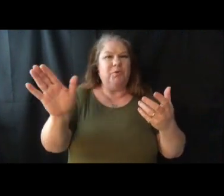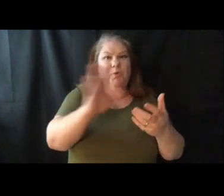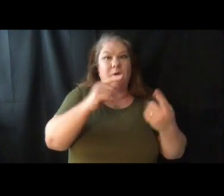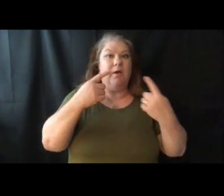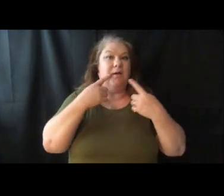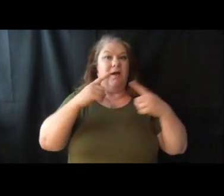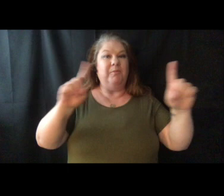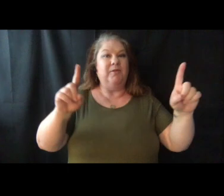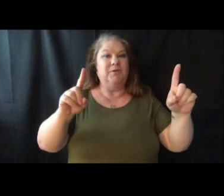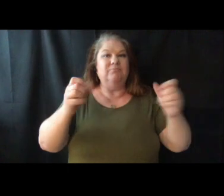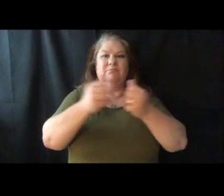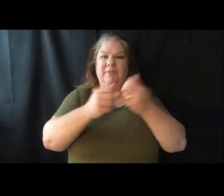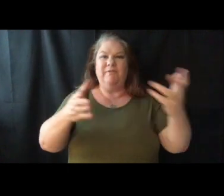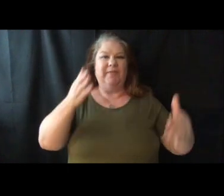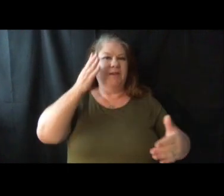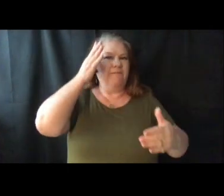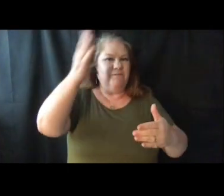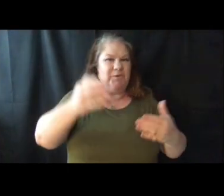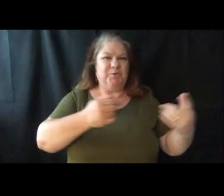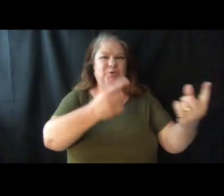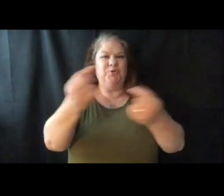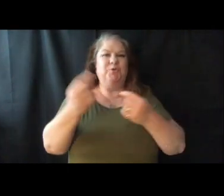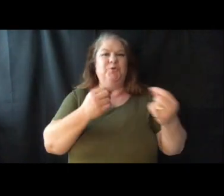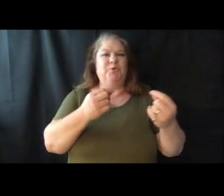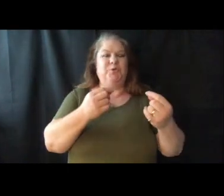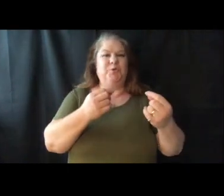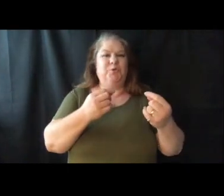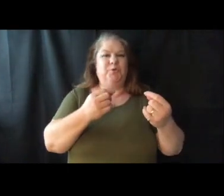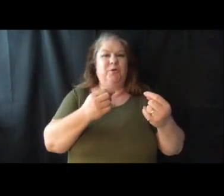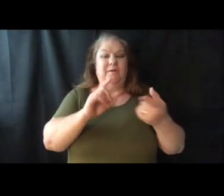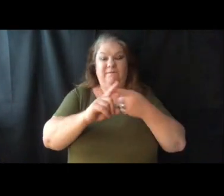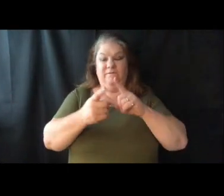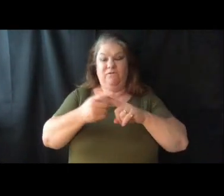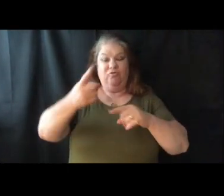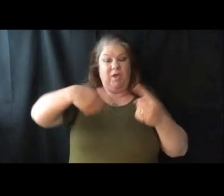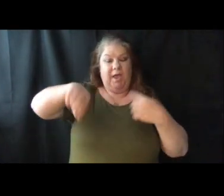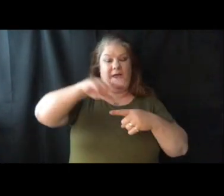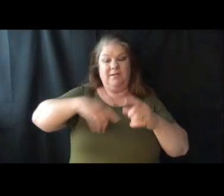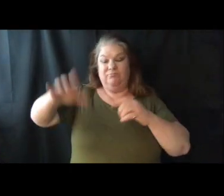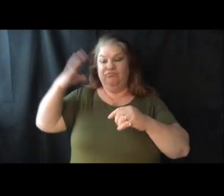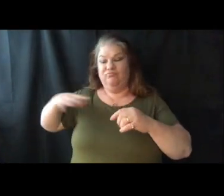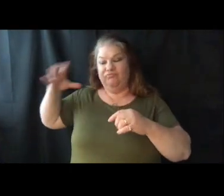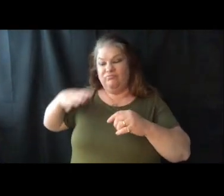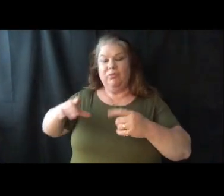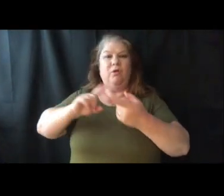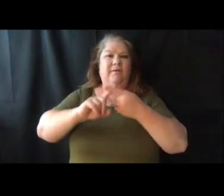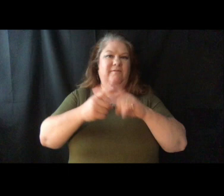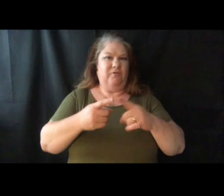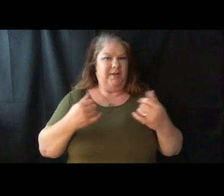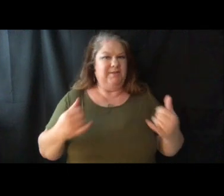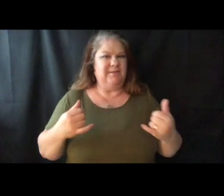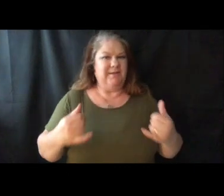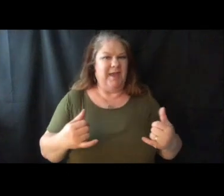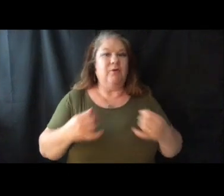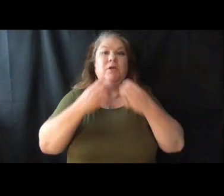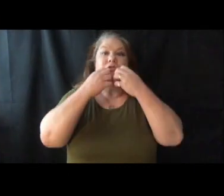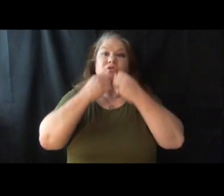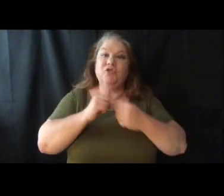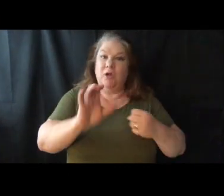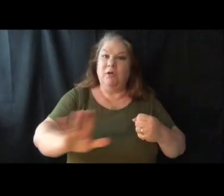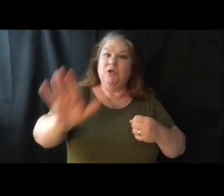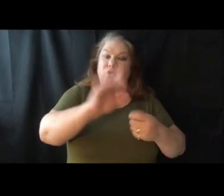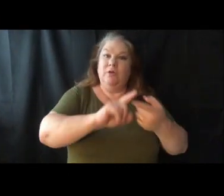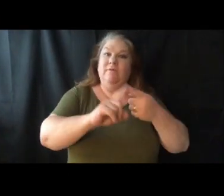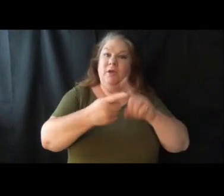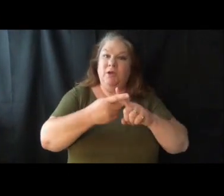your accomplishments and in all your future endeavors. We were friends then, we're friends now, so